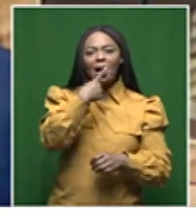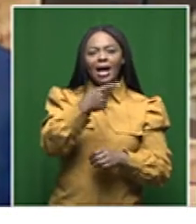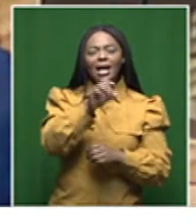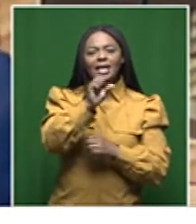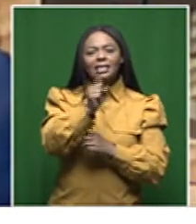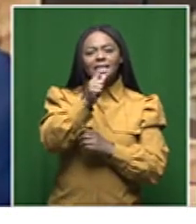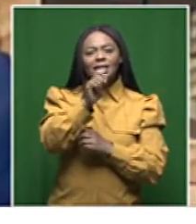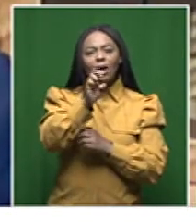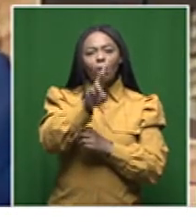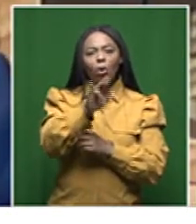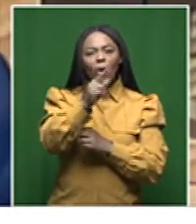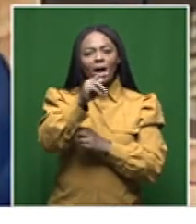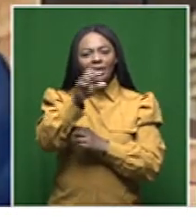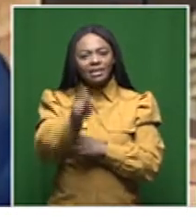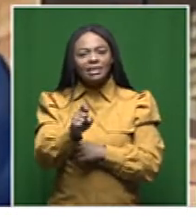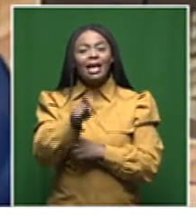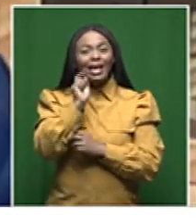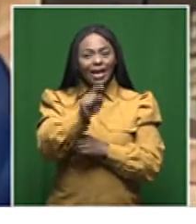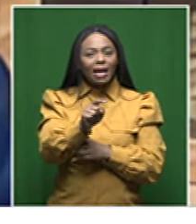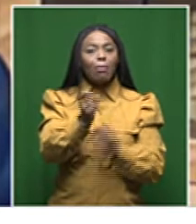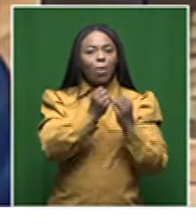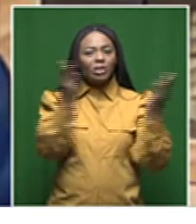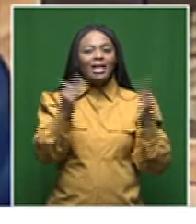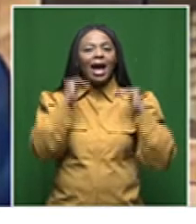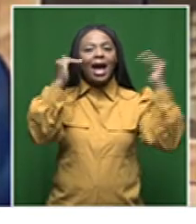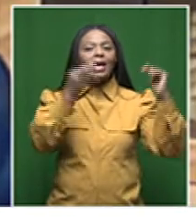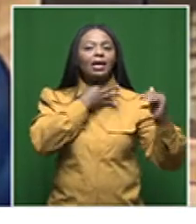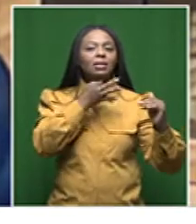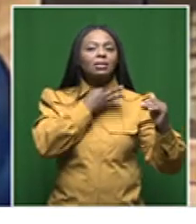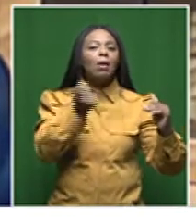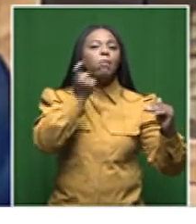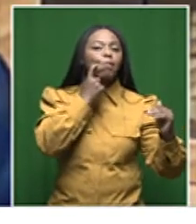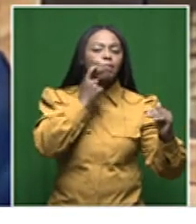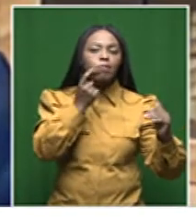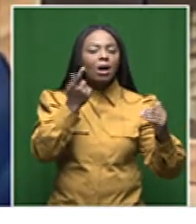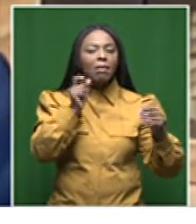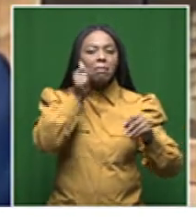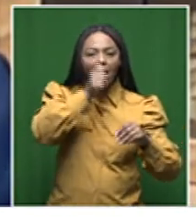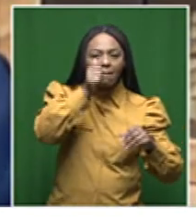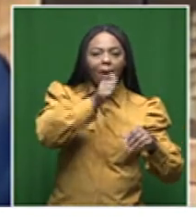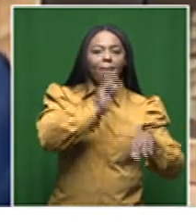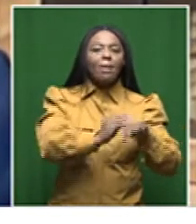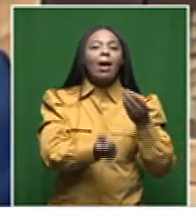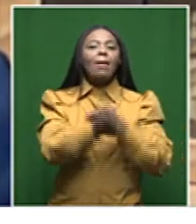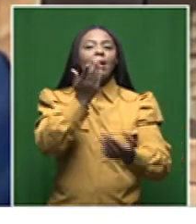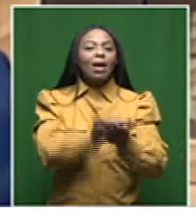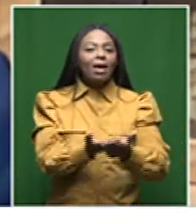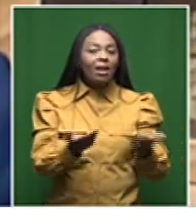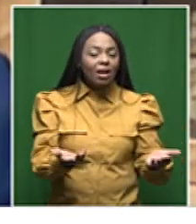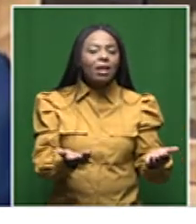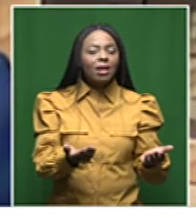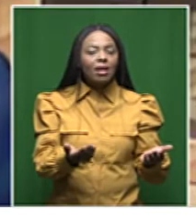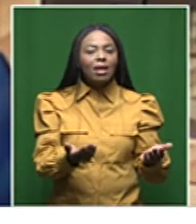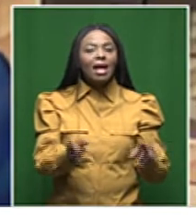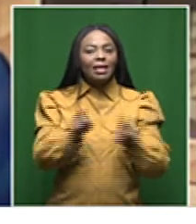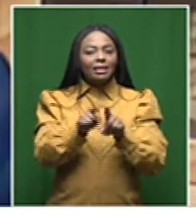pretty much the high risk group that we say, maybe I could be a problem in trying to conceive. And by far, if you are an